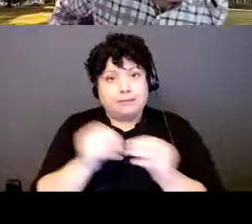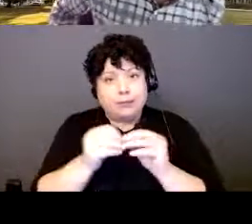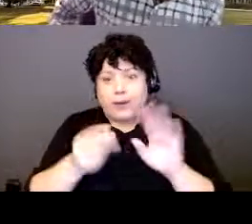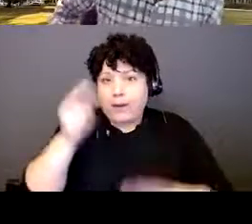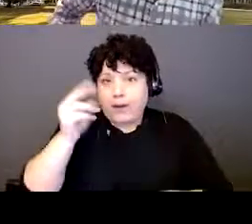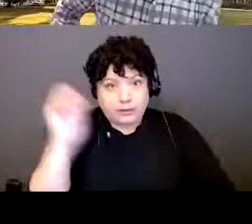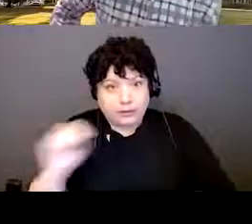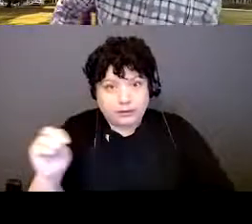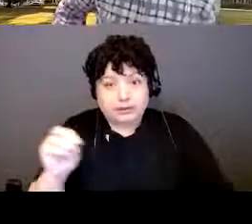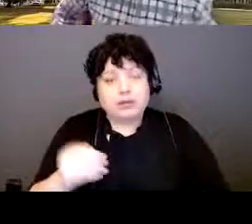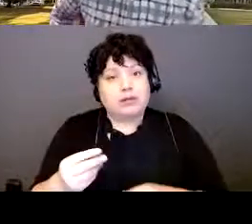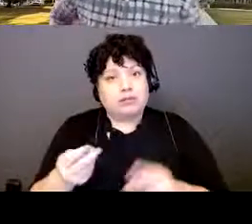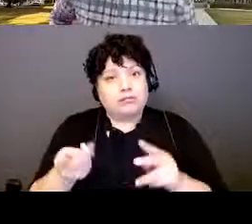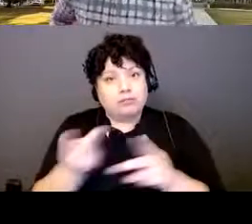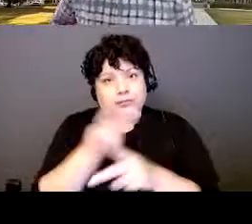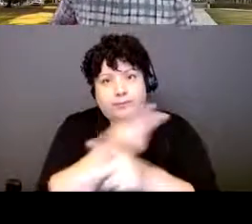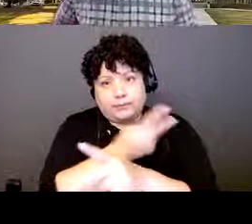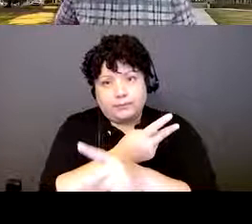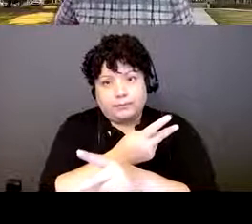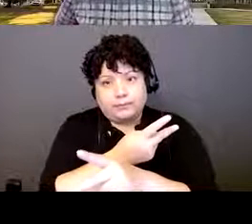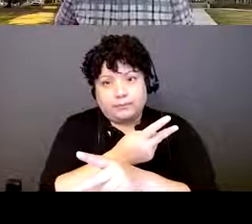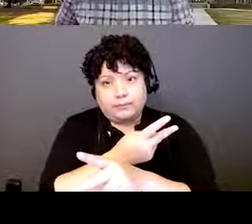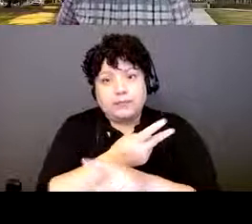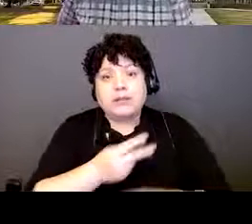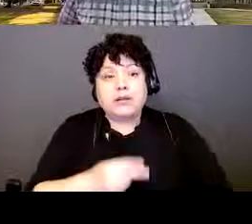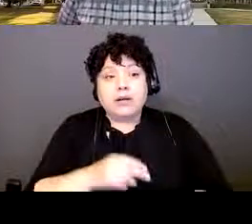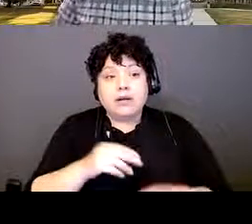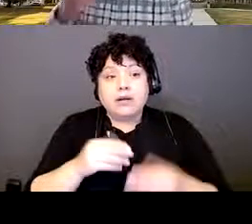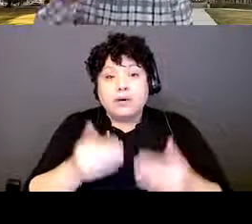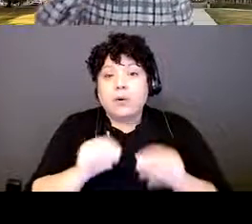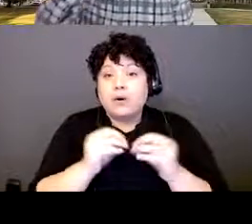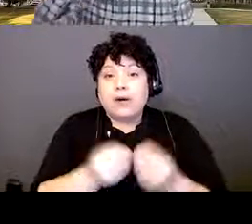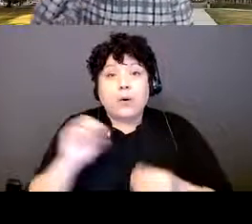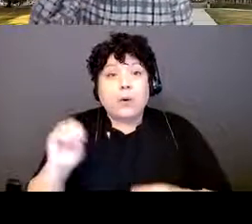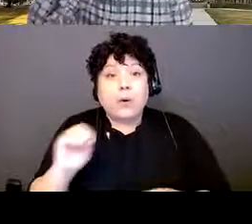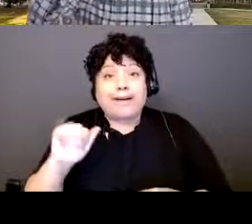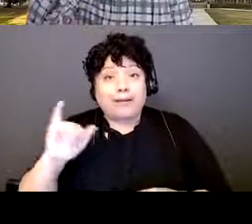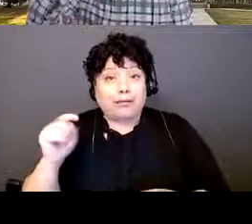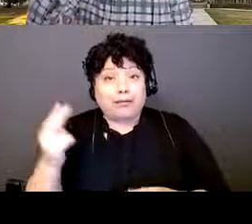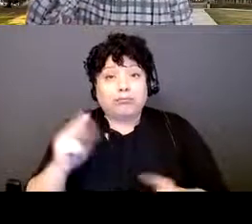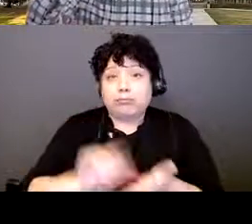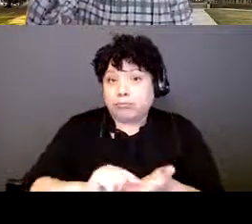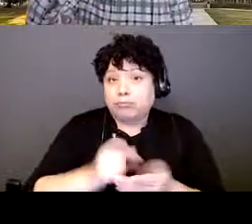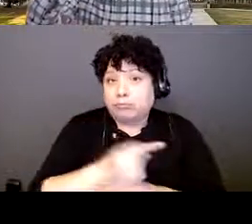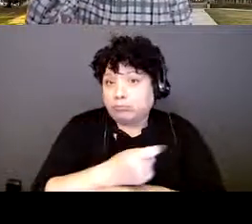really seeing an escalation here. And in the month of October, 60% of the